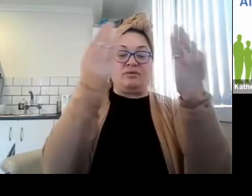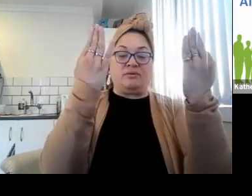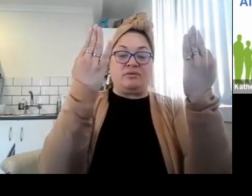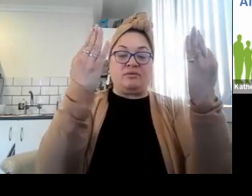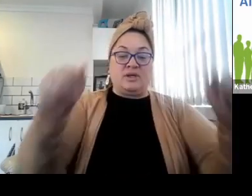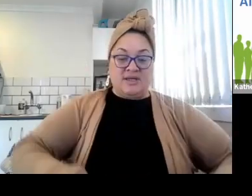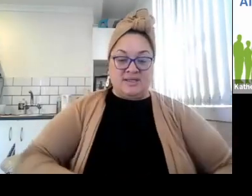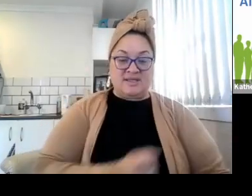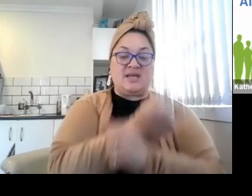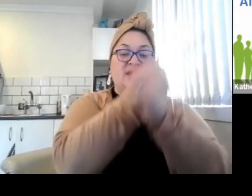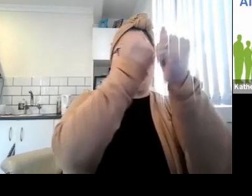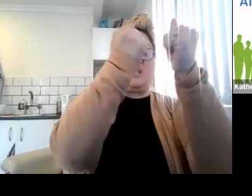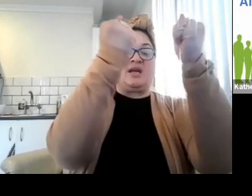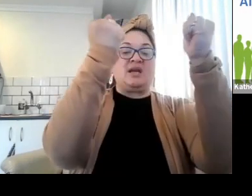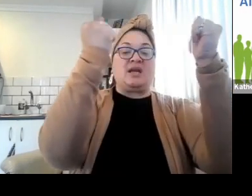he hauhu,